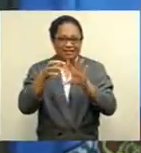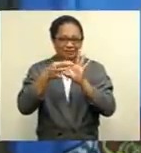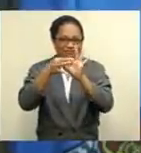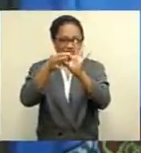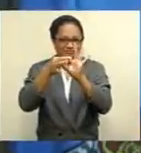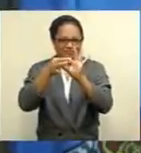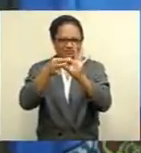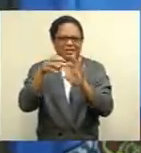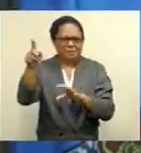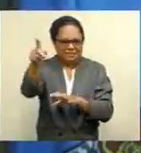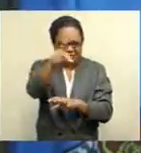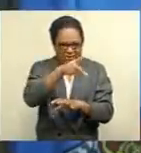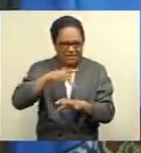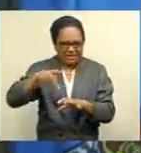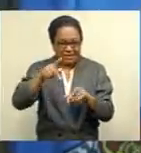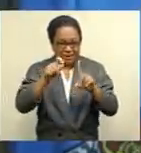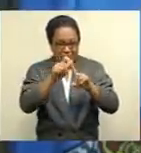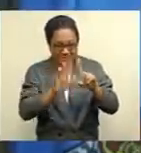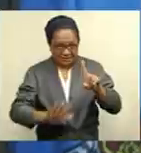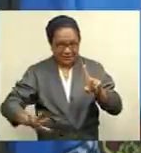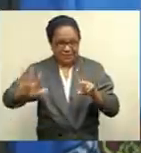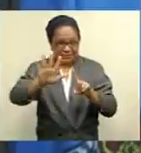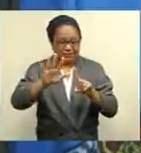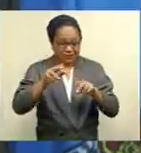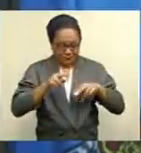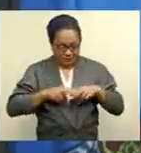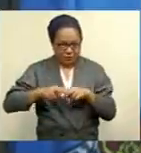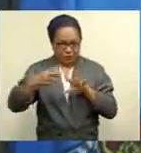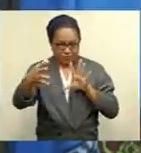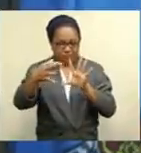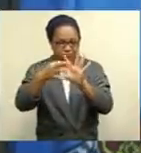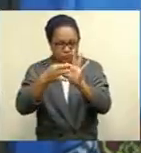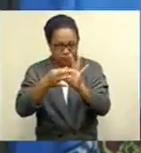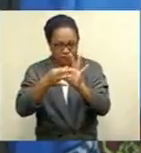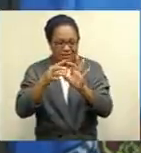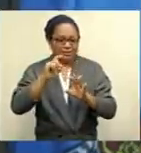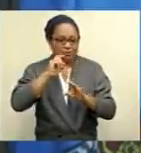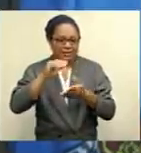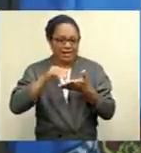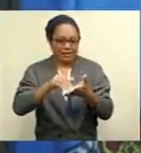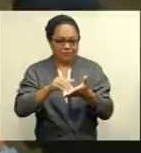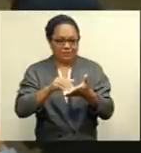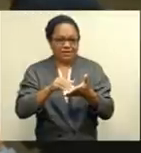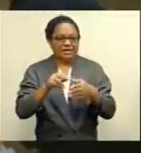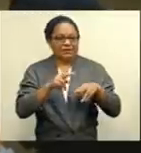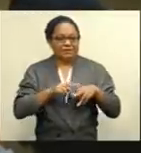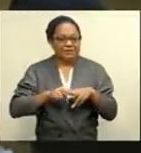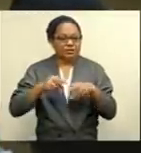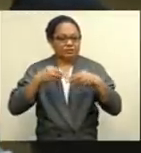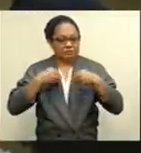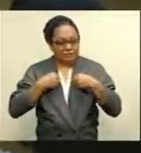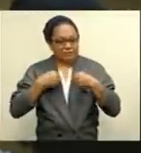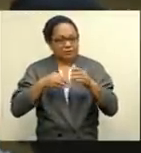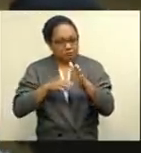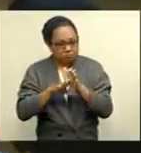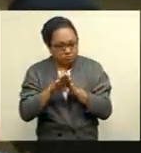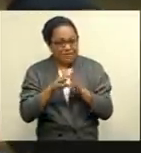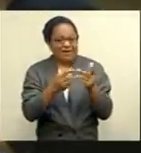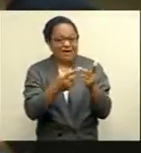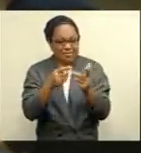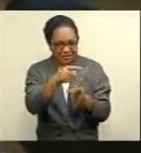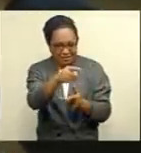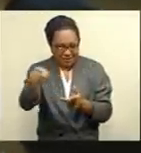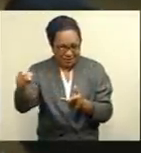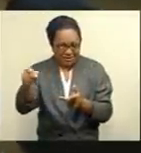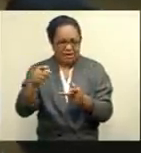linkages, we will set the foundation for our economic recovery and a platform for the Pacific Island countries to venture into